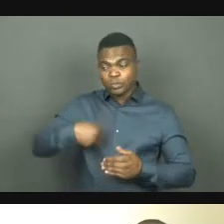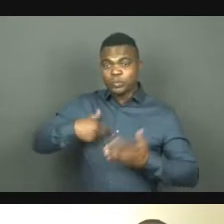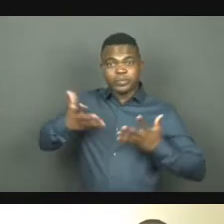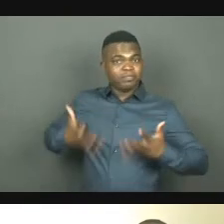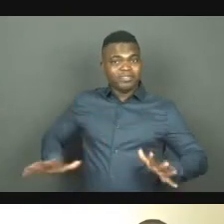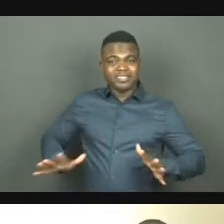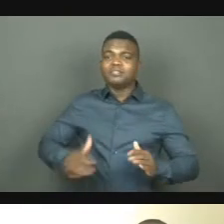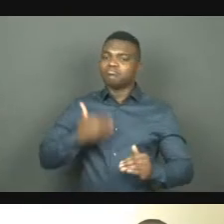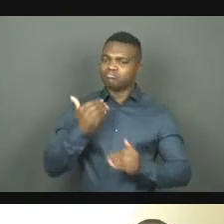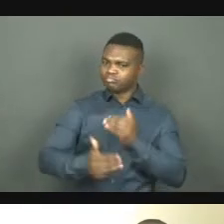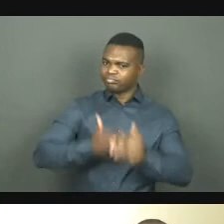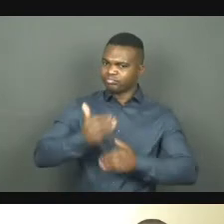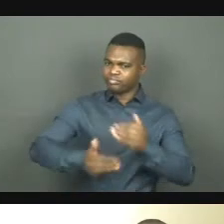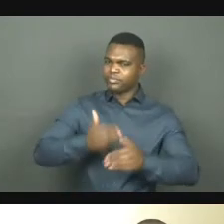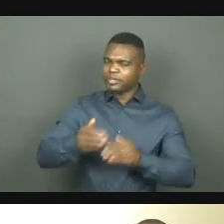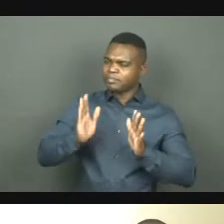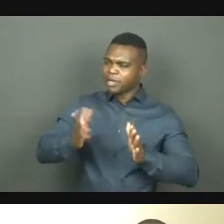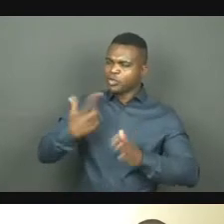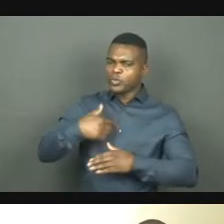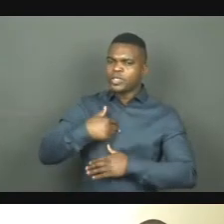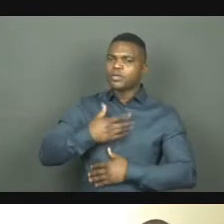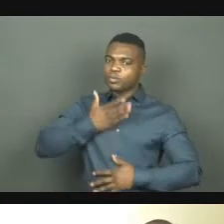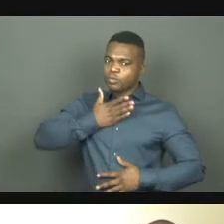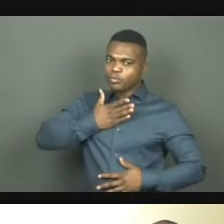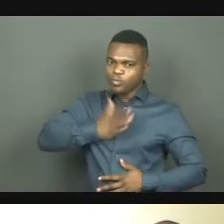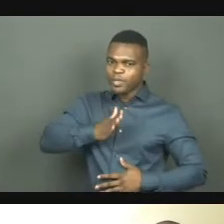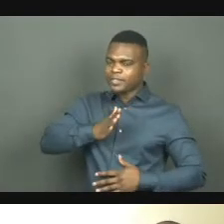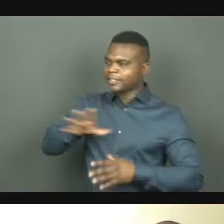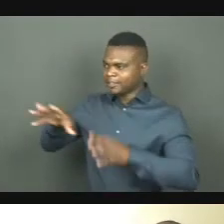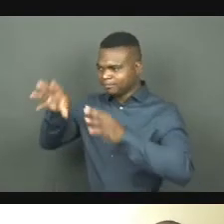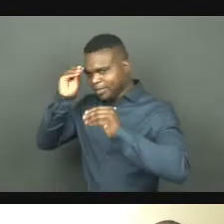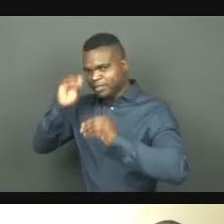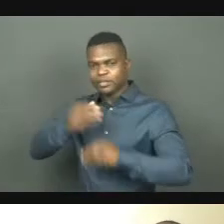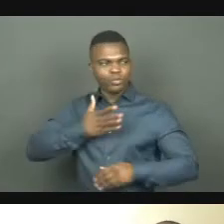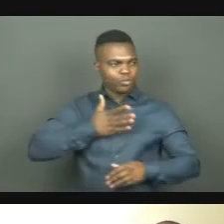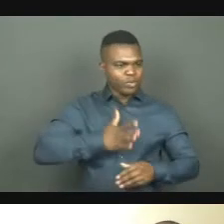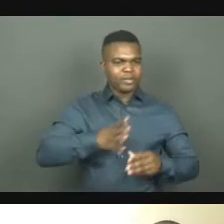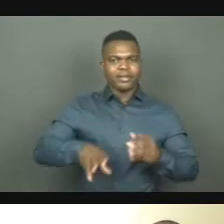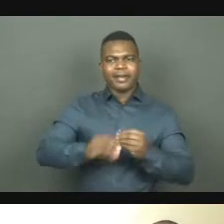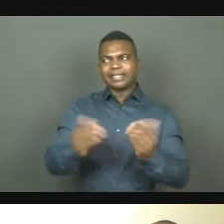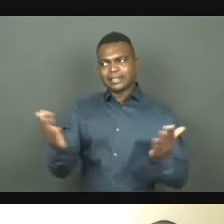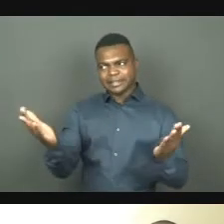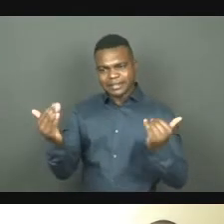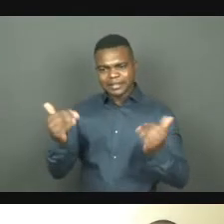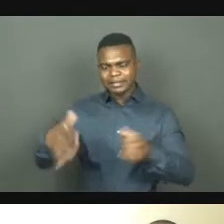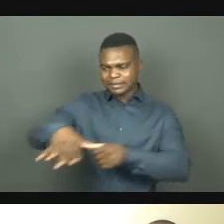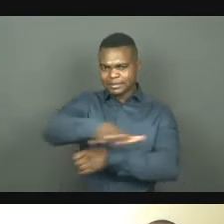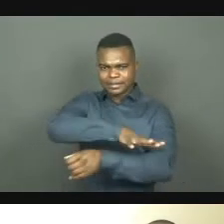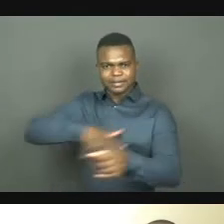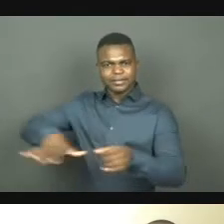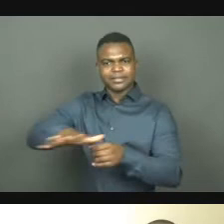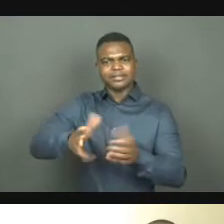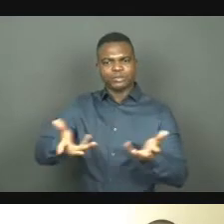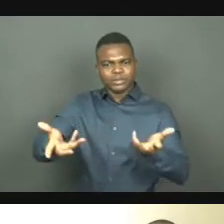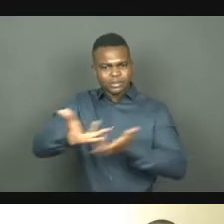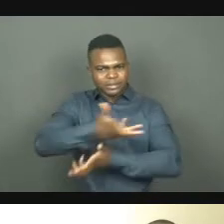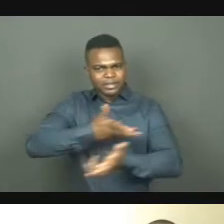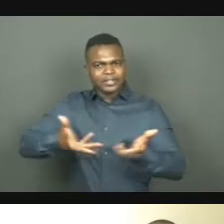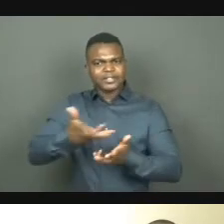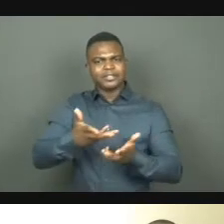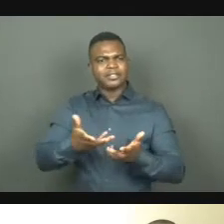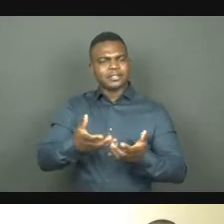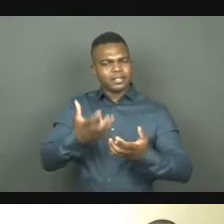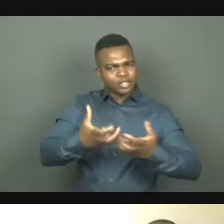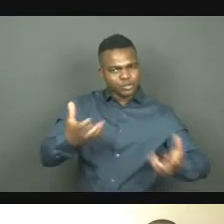what does consultation mean with a group of people you haven't consulted with before? When you hear what they say, well, what are you going to do with it? These are